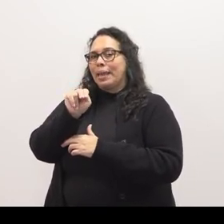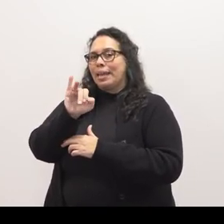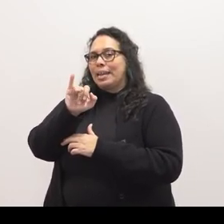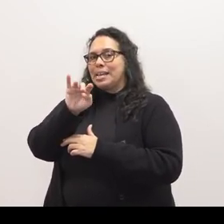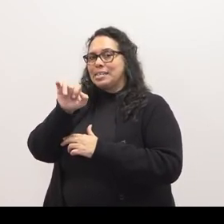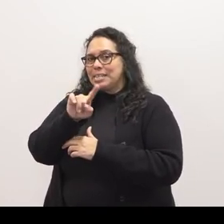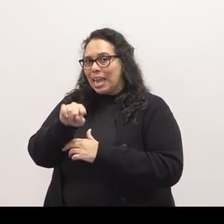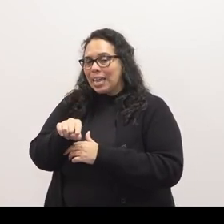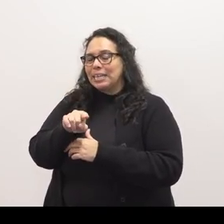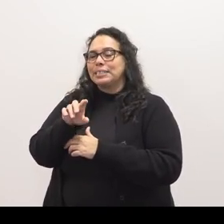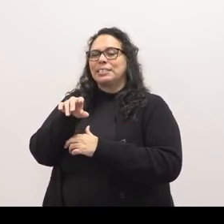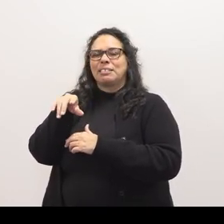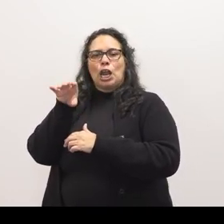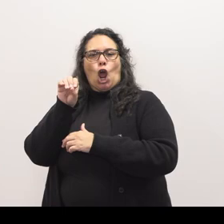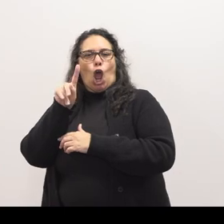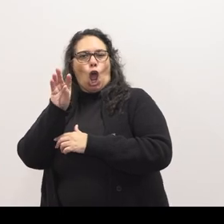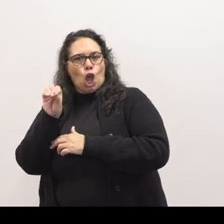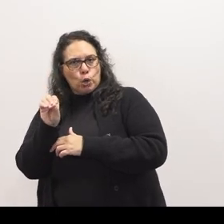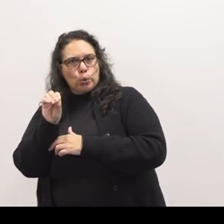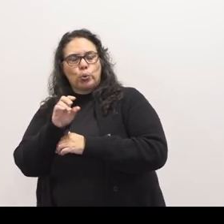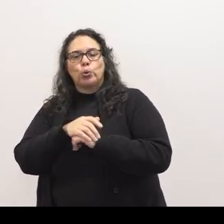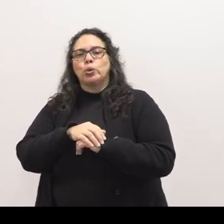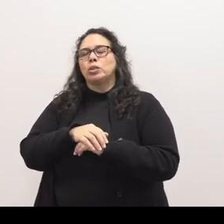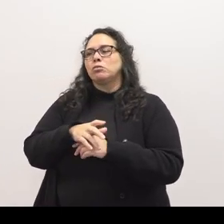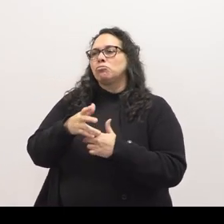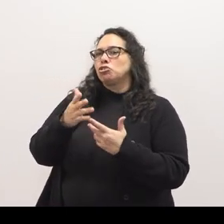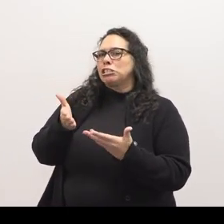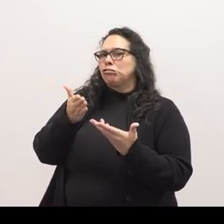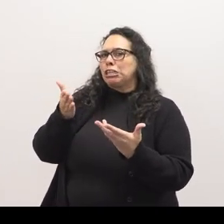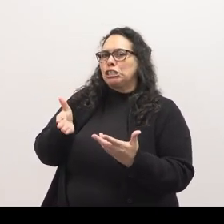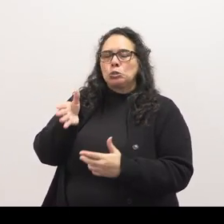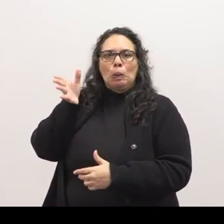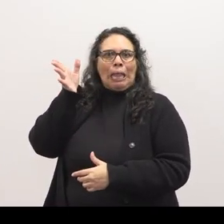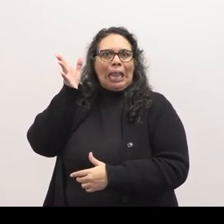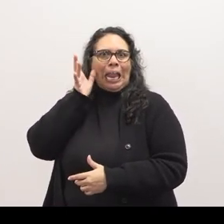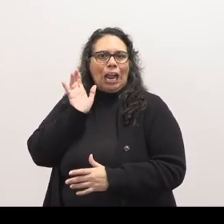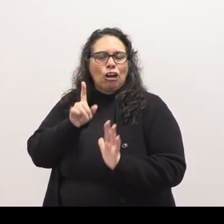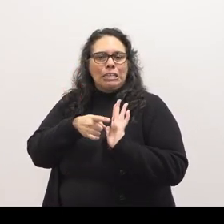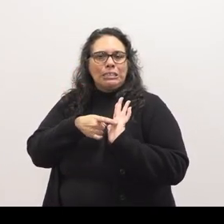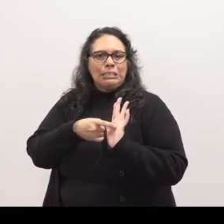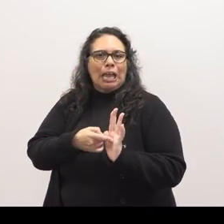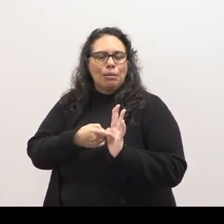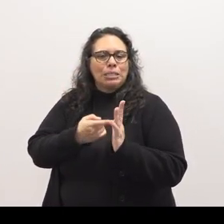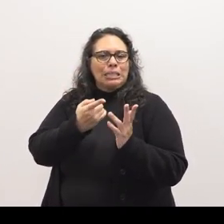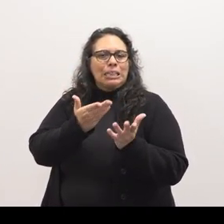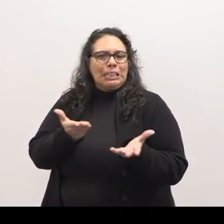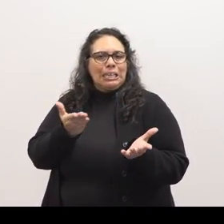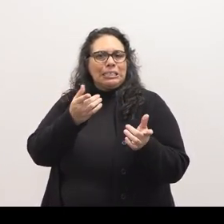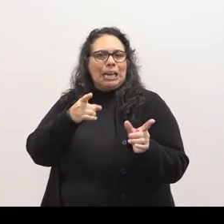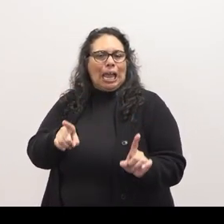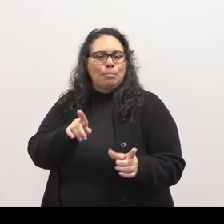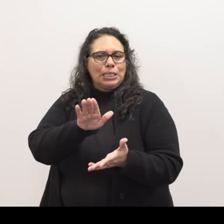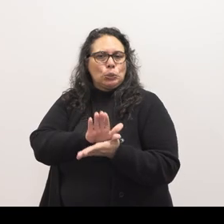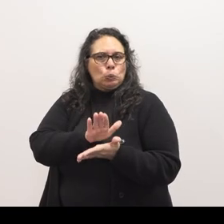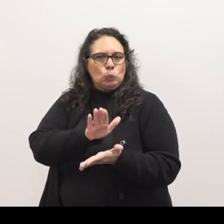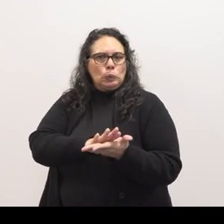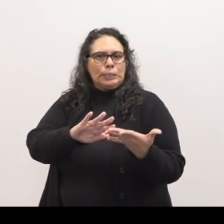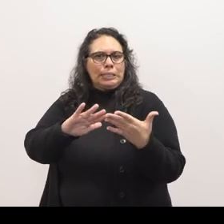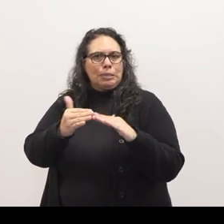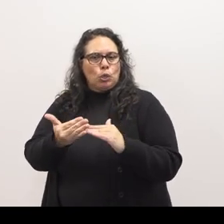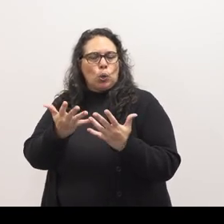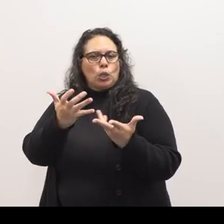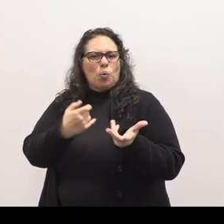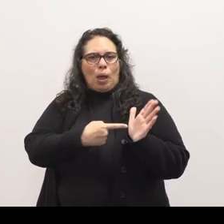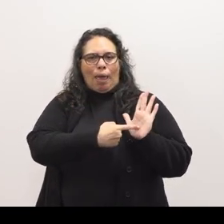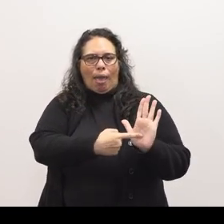suggestions we're giving about let's hear some of those testimonials, those examples of things that are happening at schools that we want to